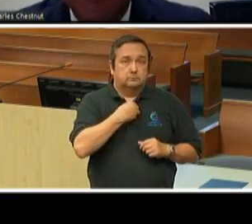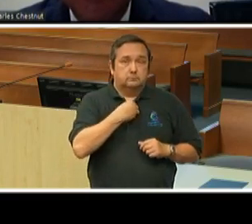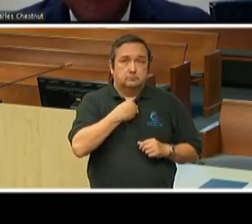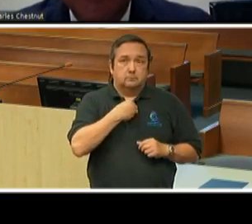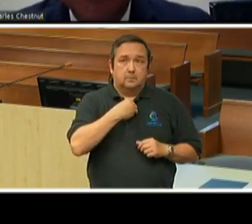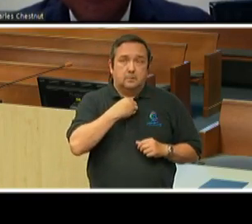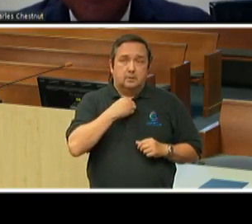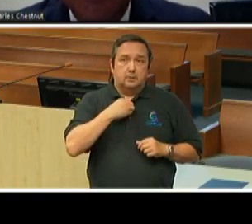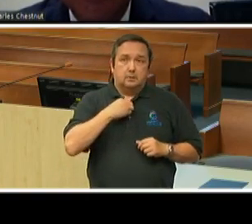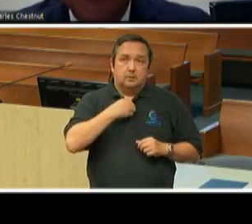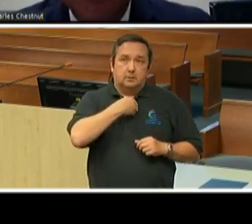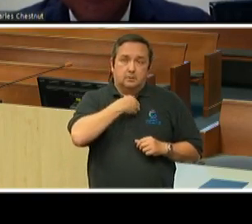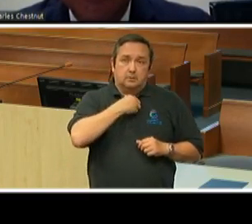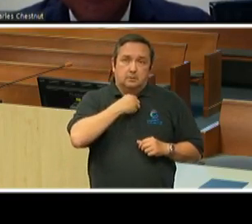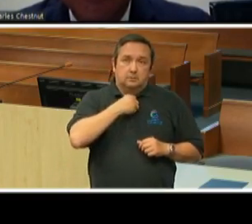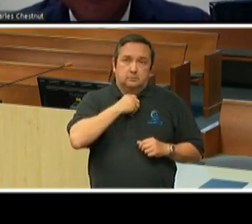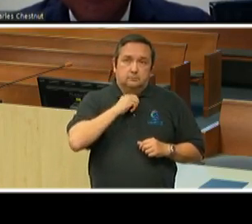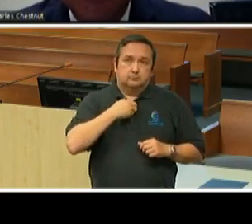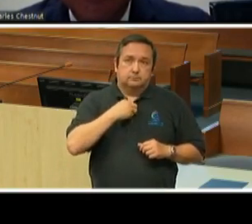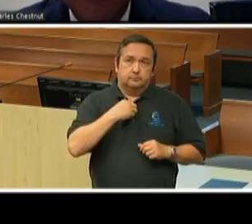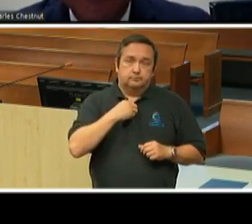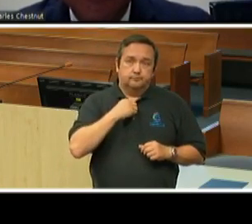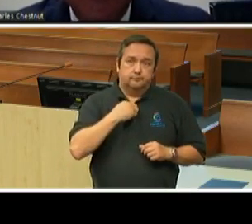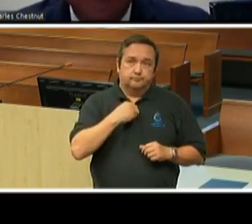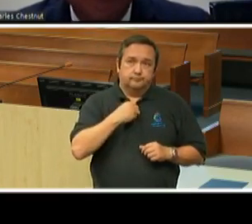Okay. May I ask a question about that one too? Sure.